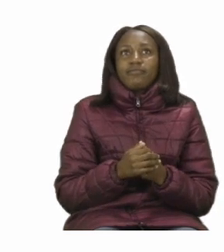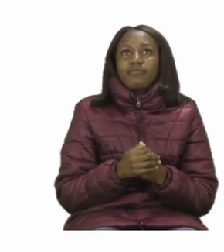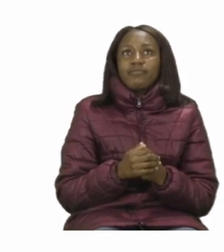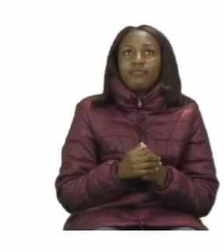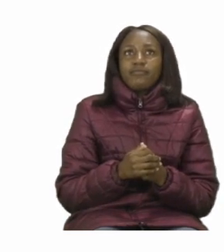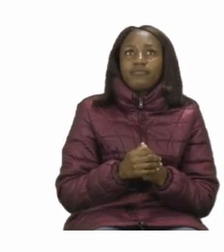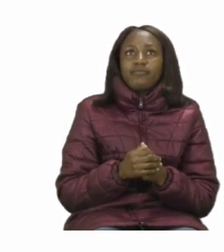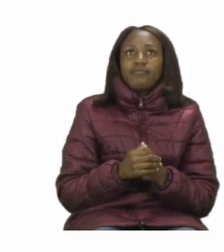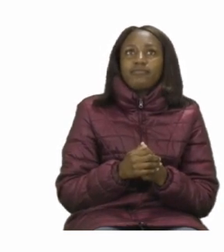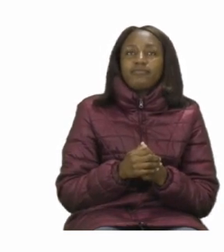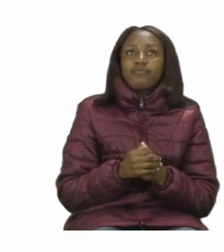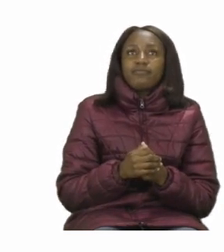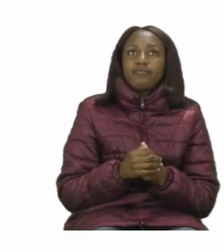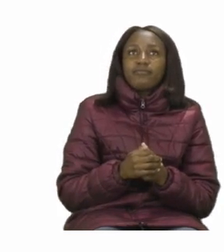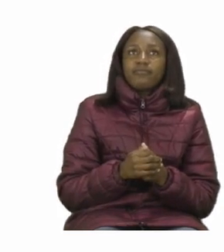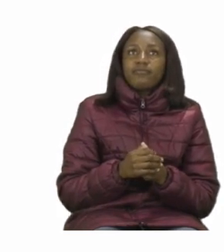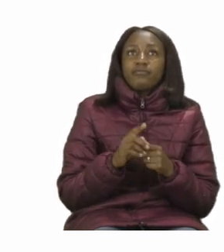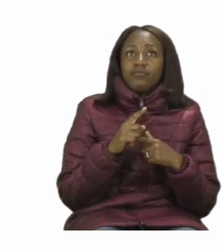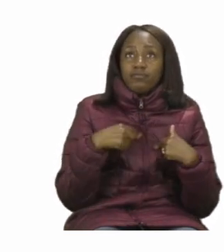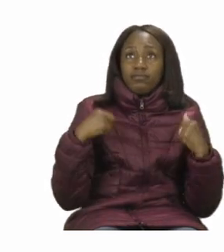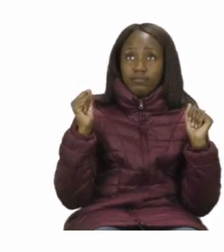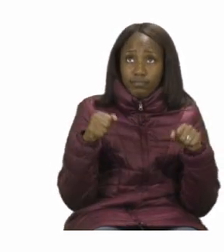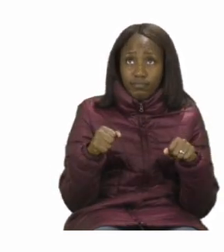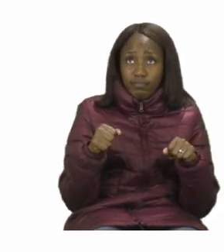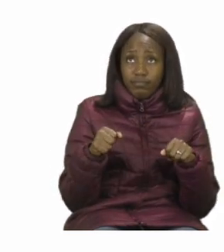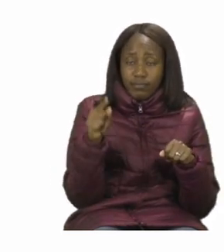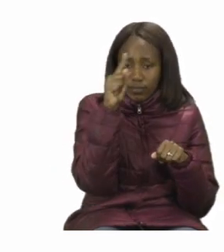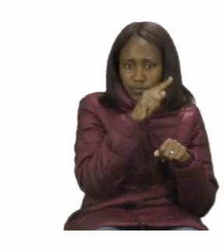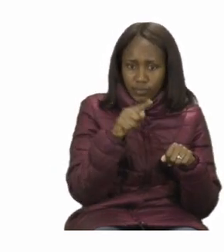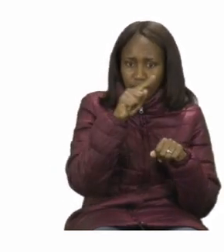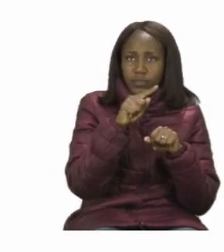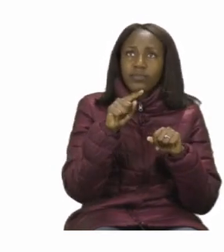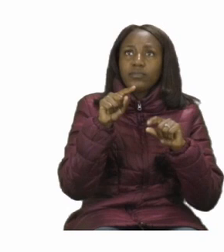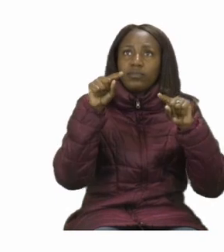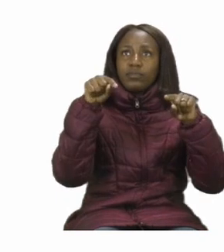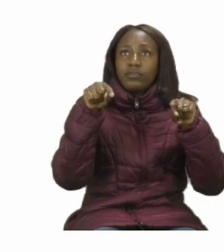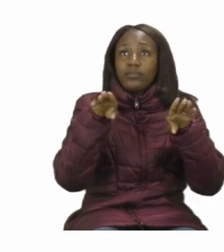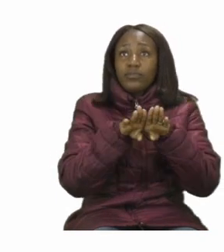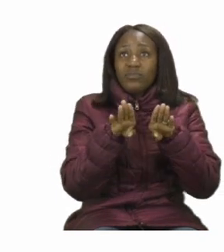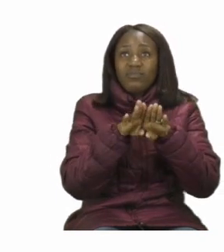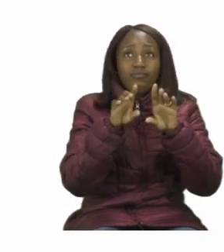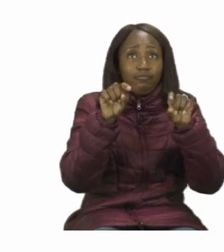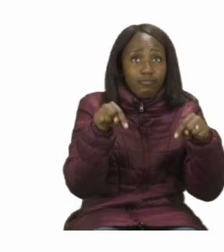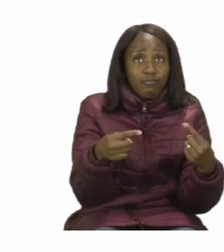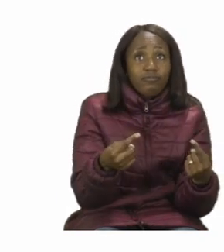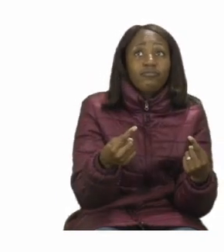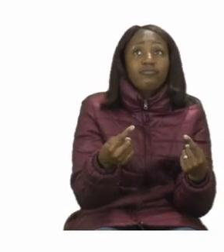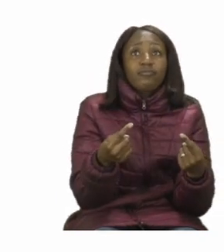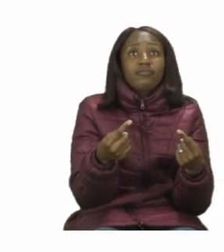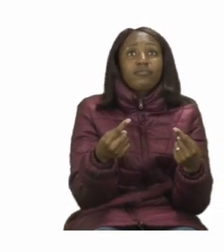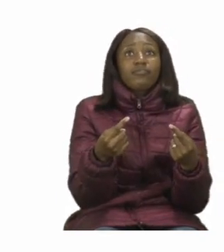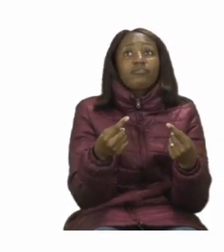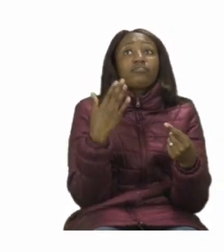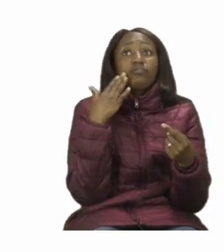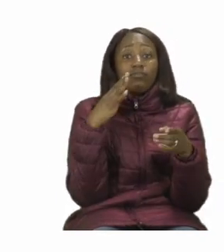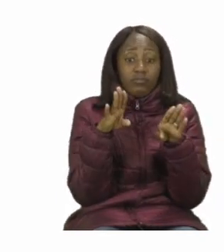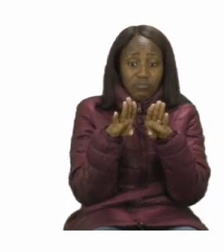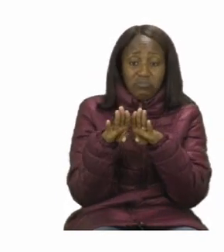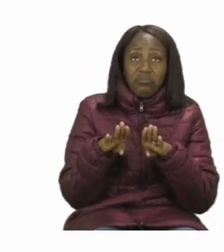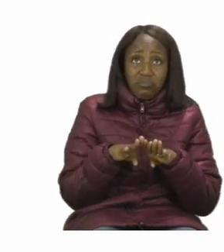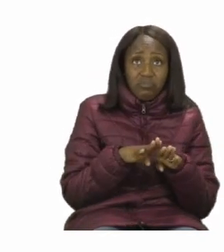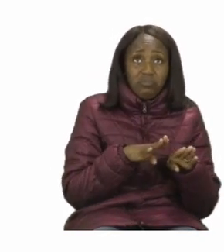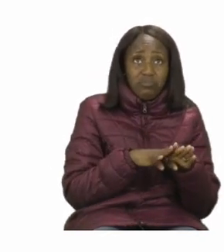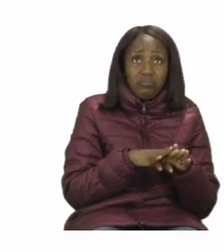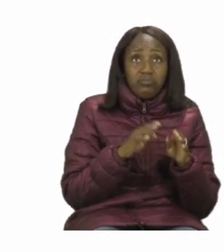need to do is to circle the action words below, along with either am, is, or